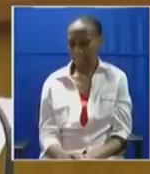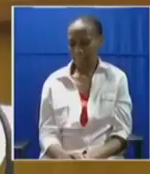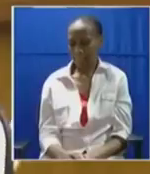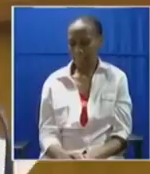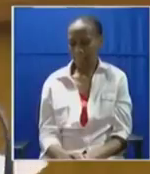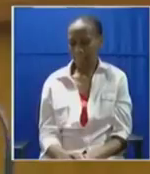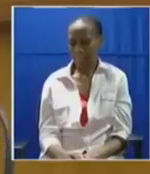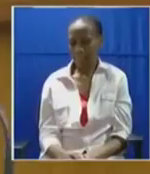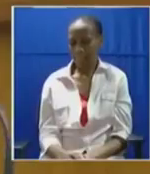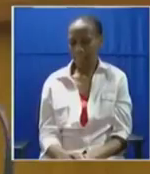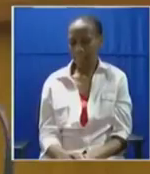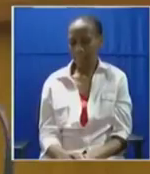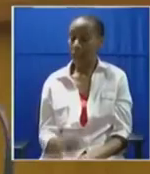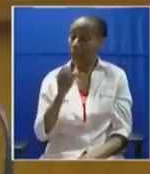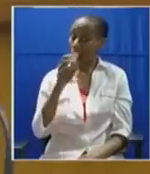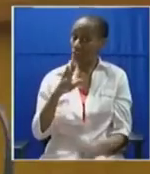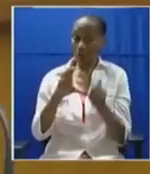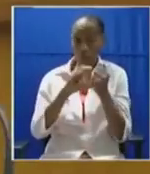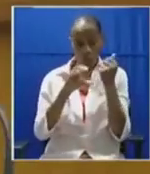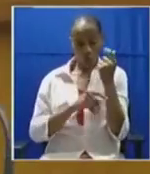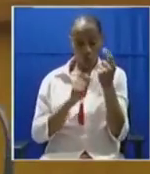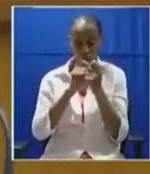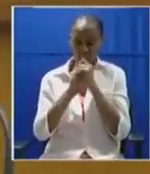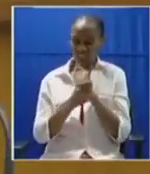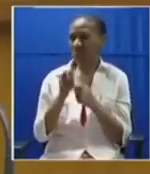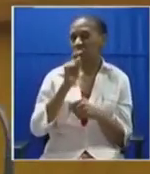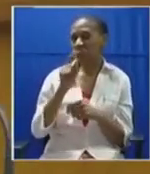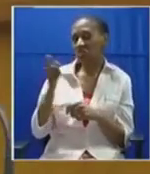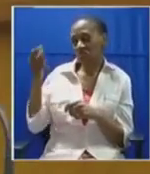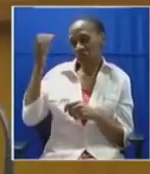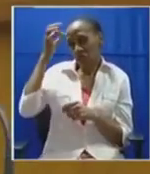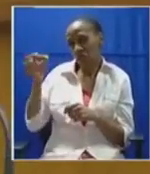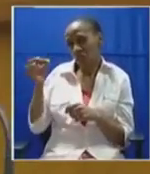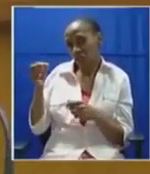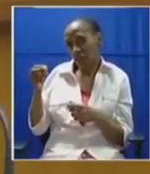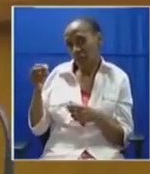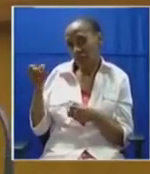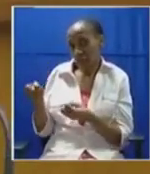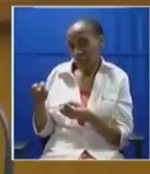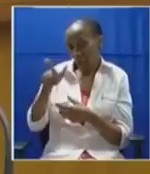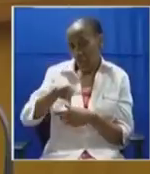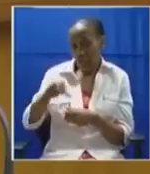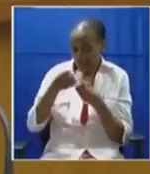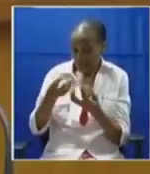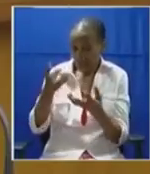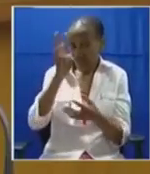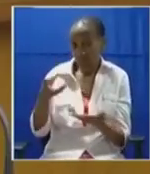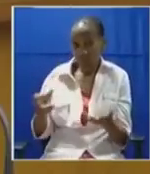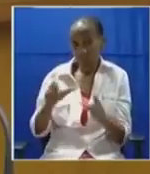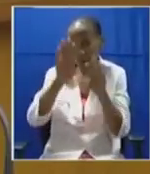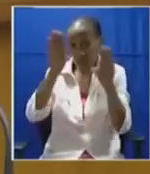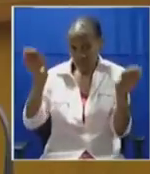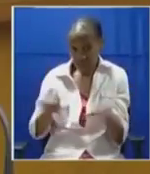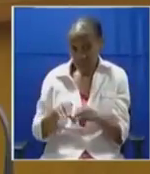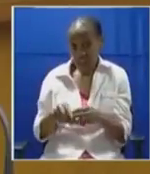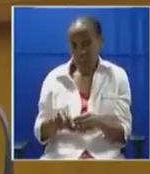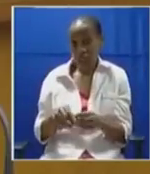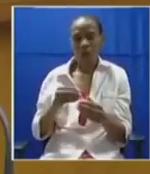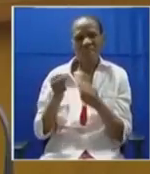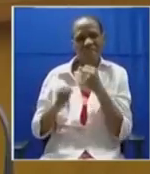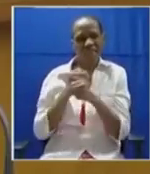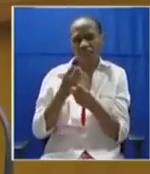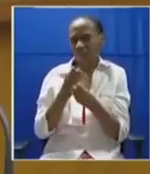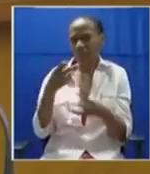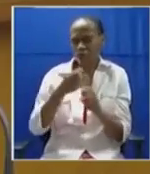Will changing the constitution make the government give you the title deeds to your land, the one that you have been fighting for all these